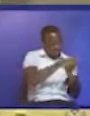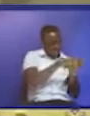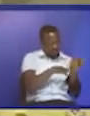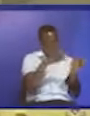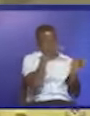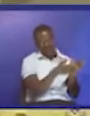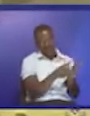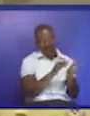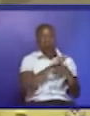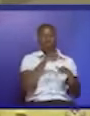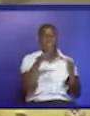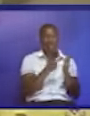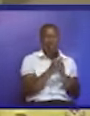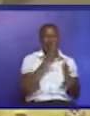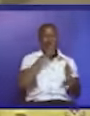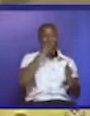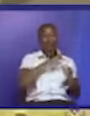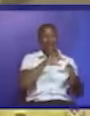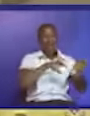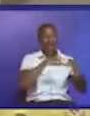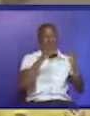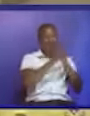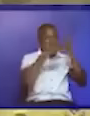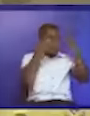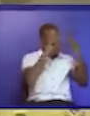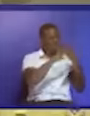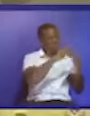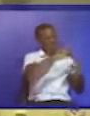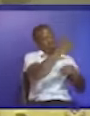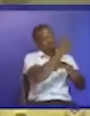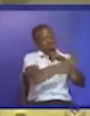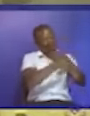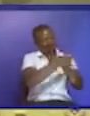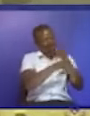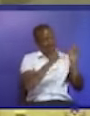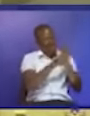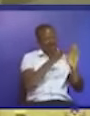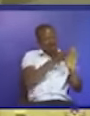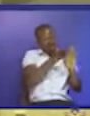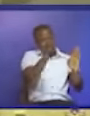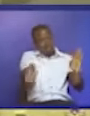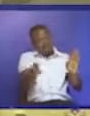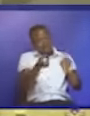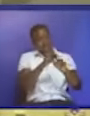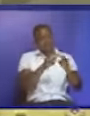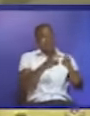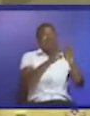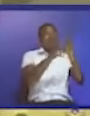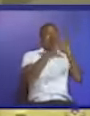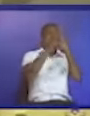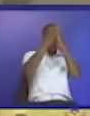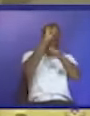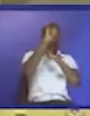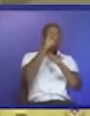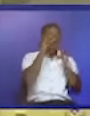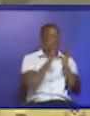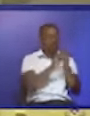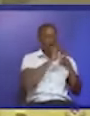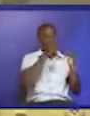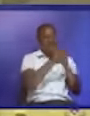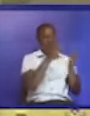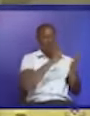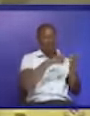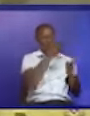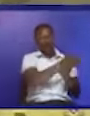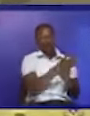the ill happenings that came upon nations when they deviated from the patterns of God recorded. The Bible says that